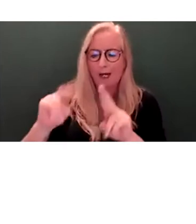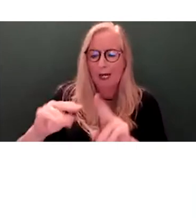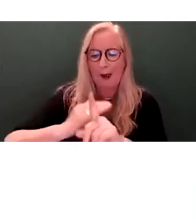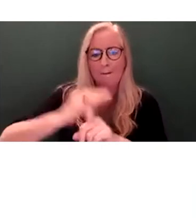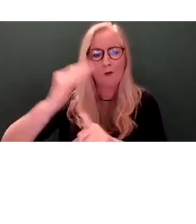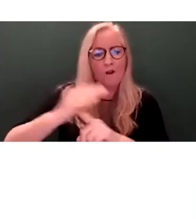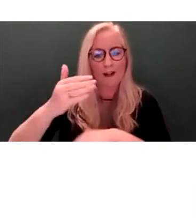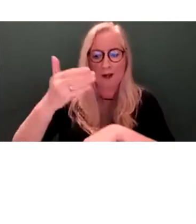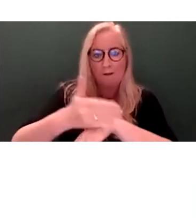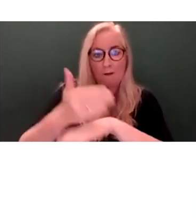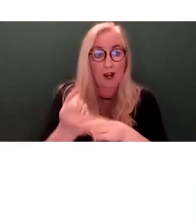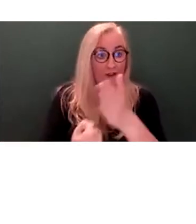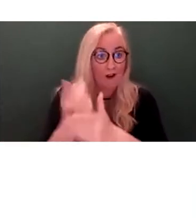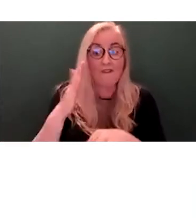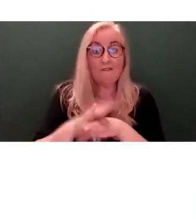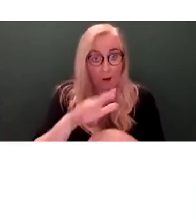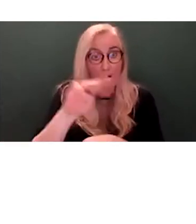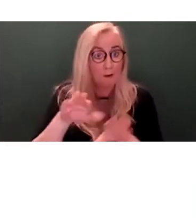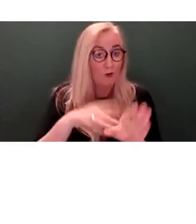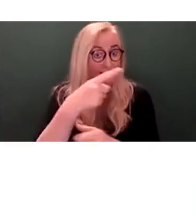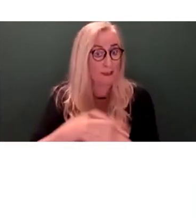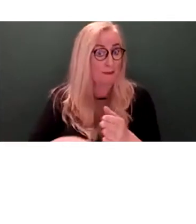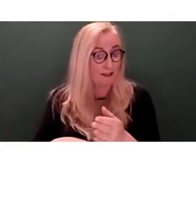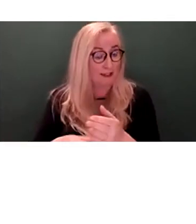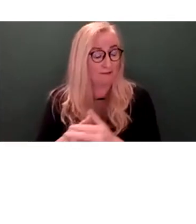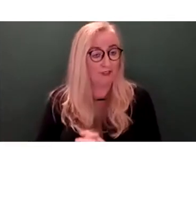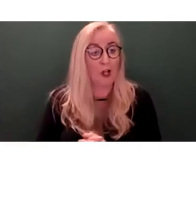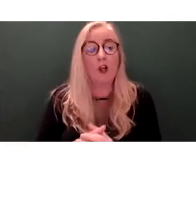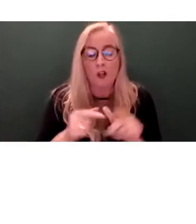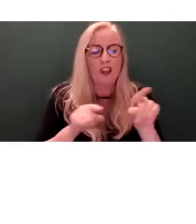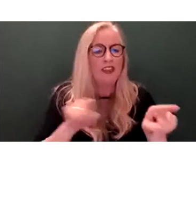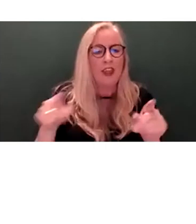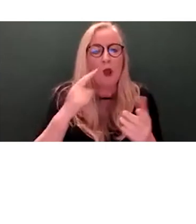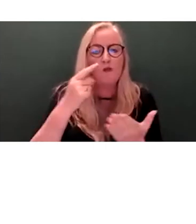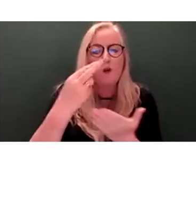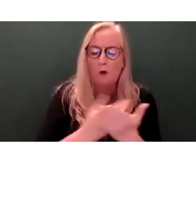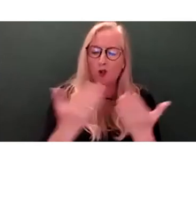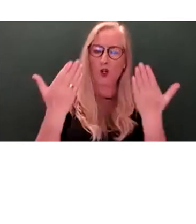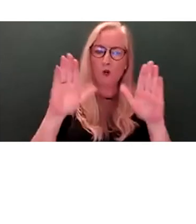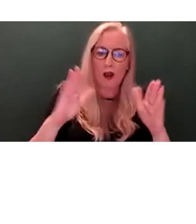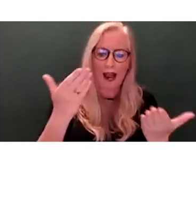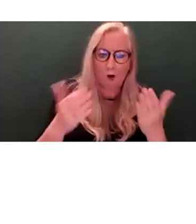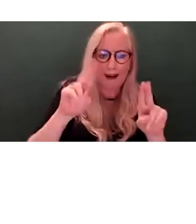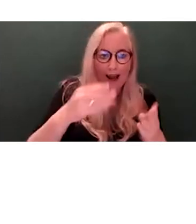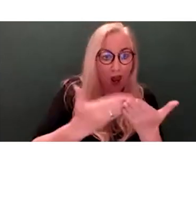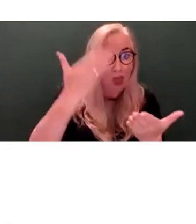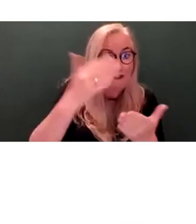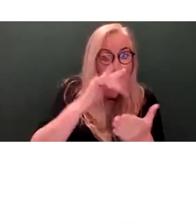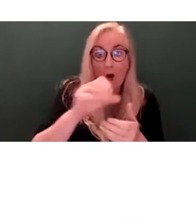market outcomes for persons with disabilities. The report showcases learning from other